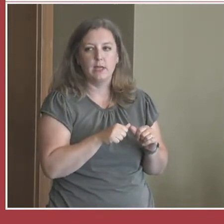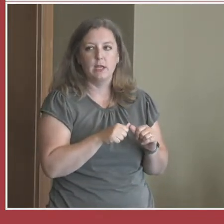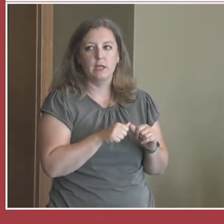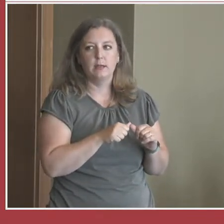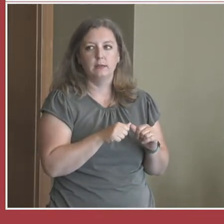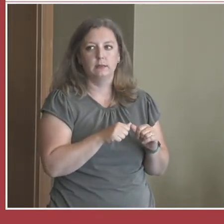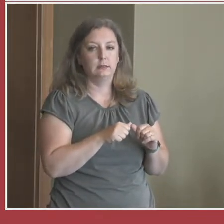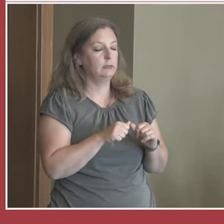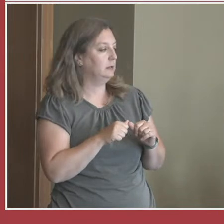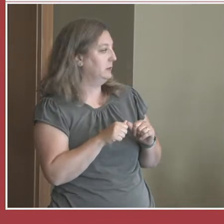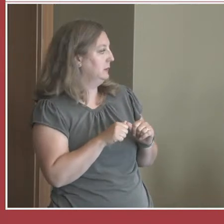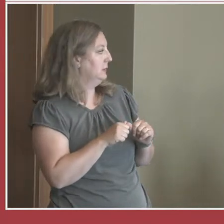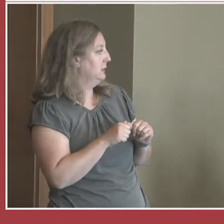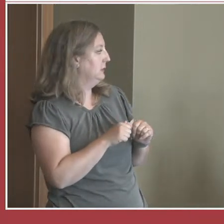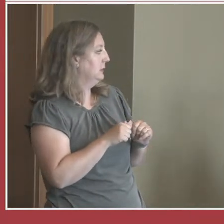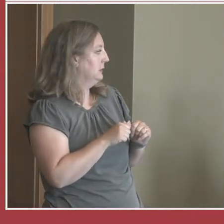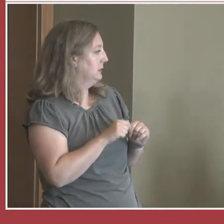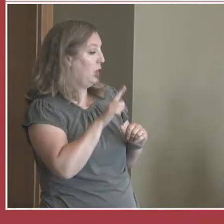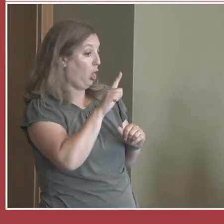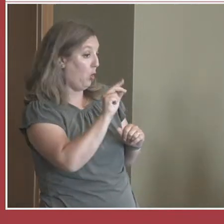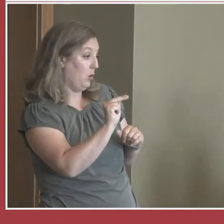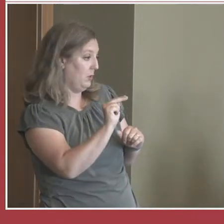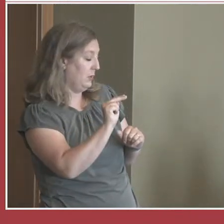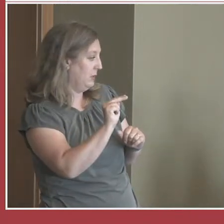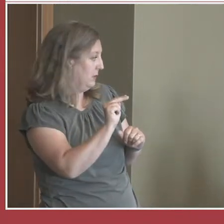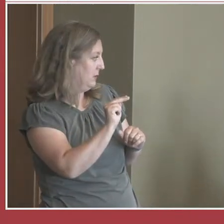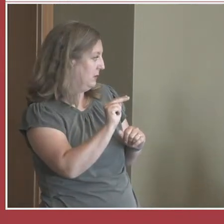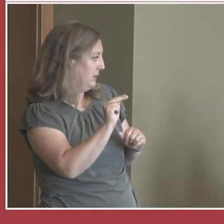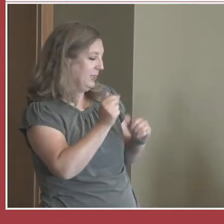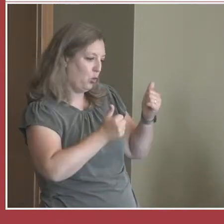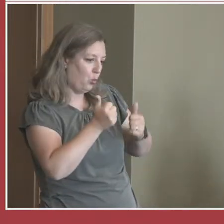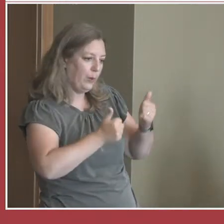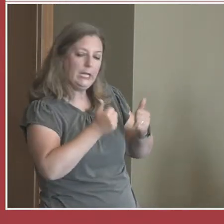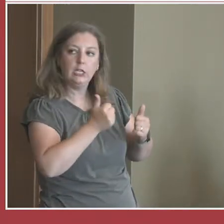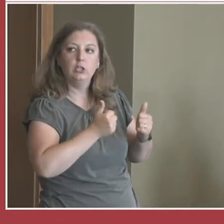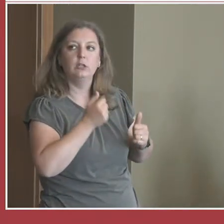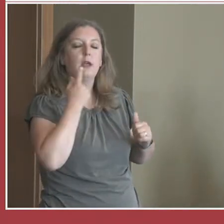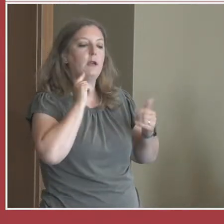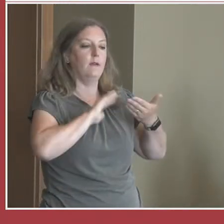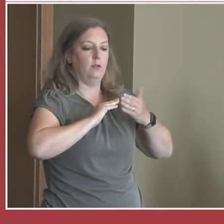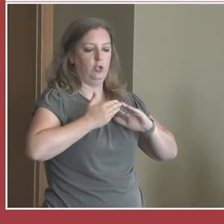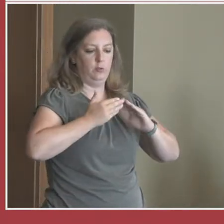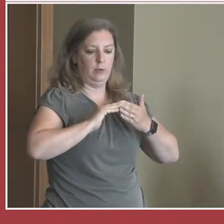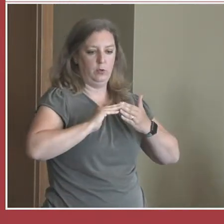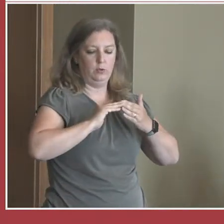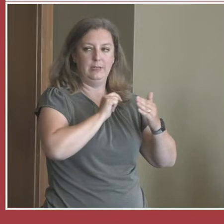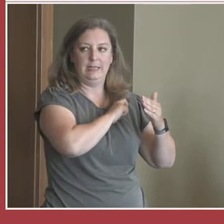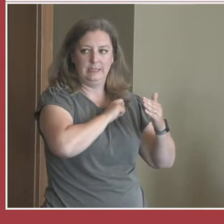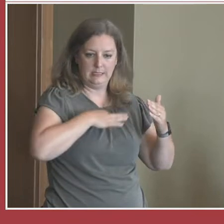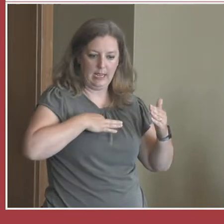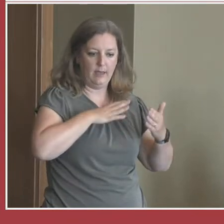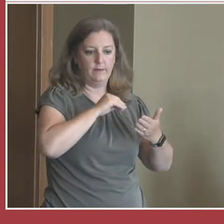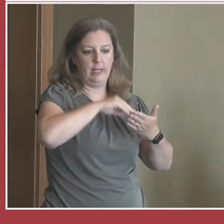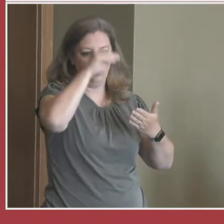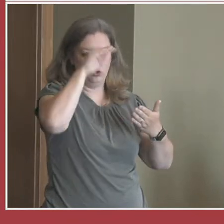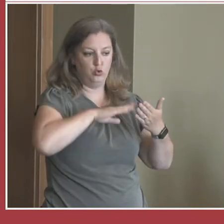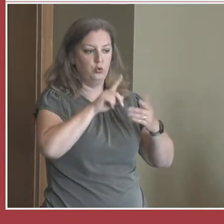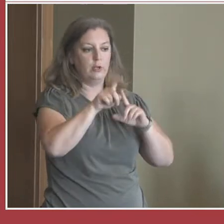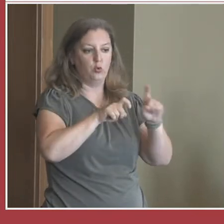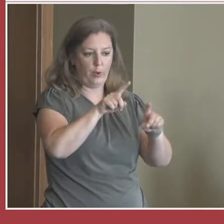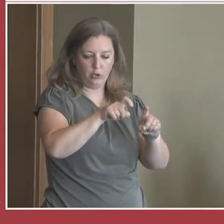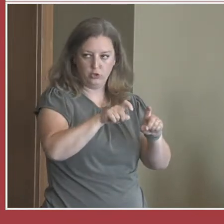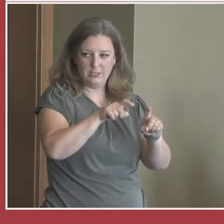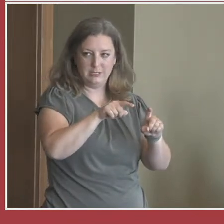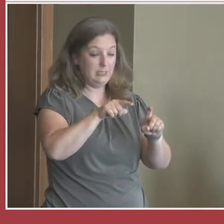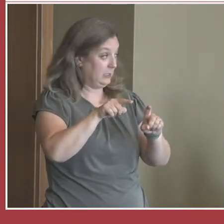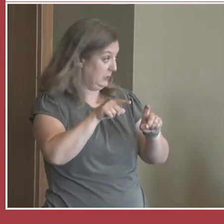Deputy Superintendent Laura, do you remember any of those by any chance? When we did the community staff and student questions, I